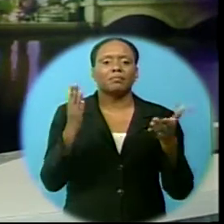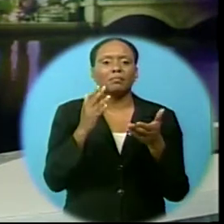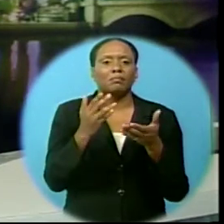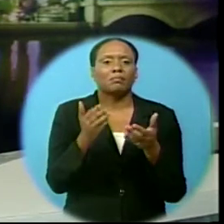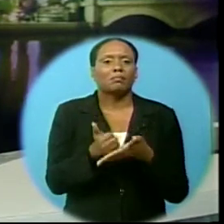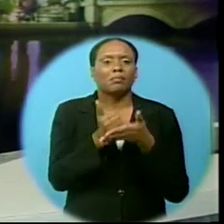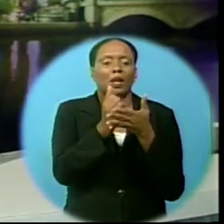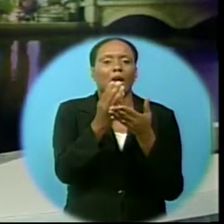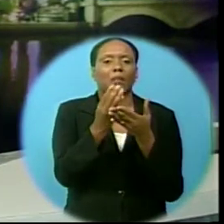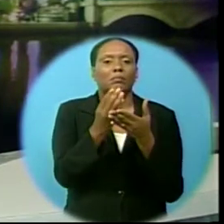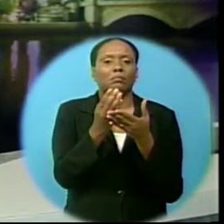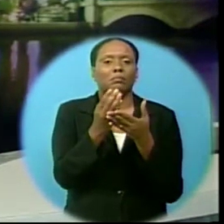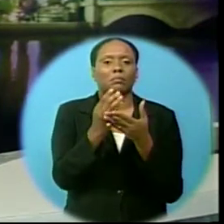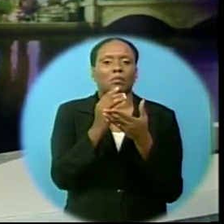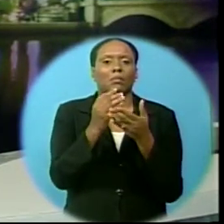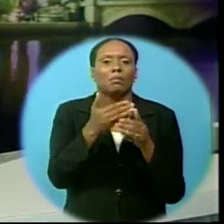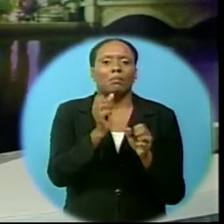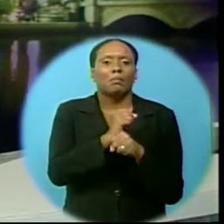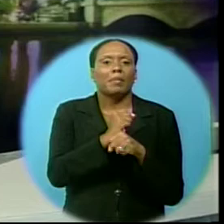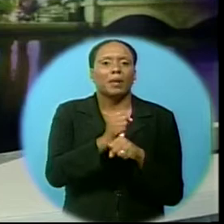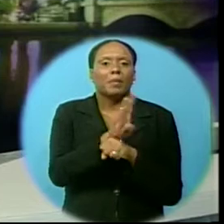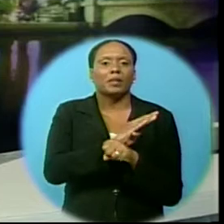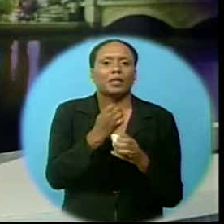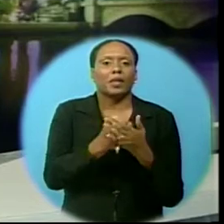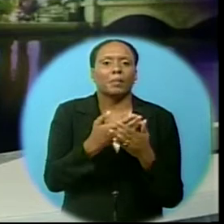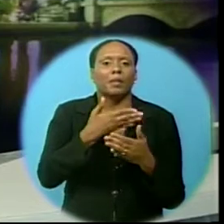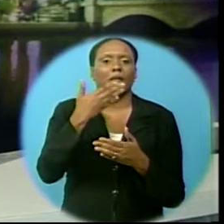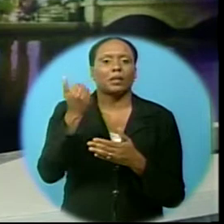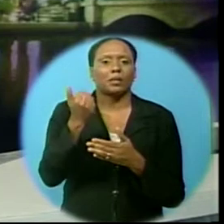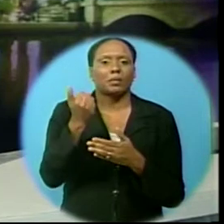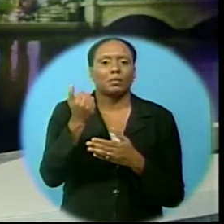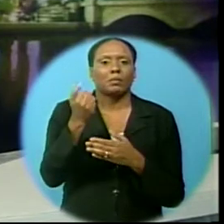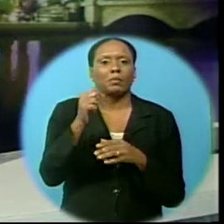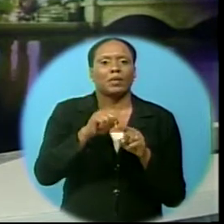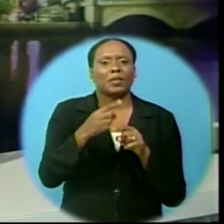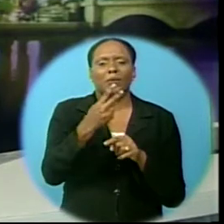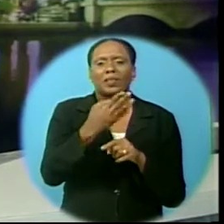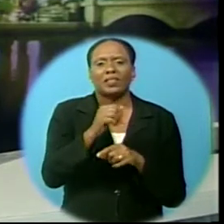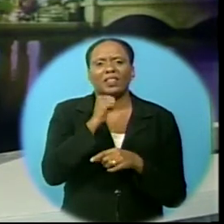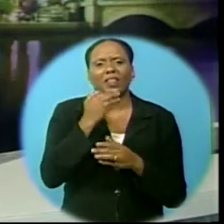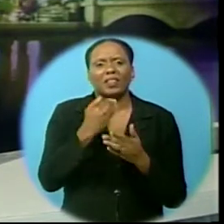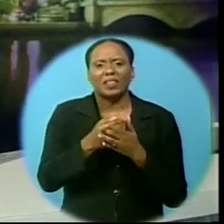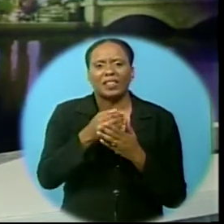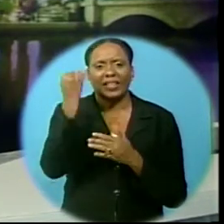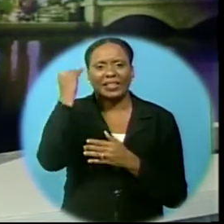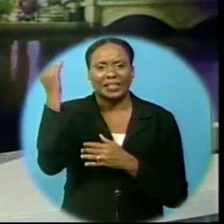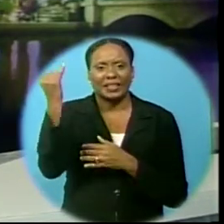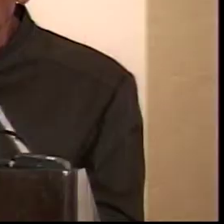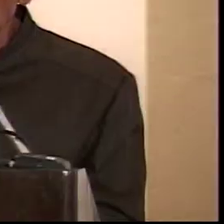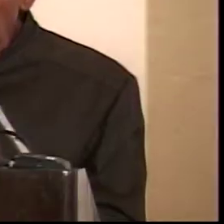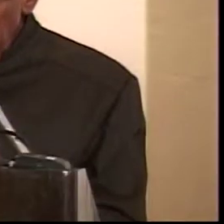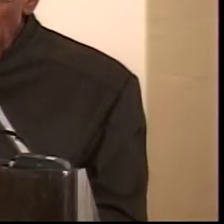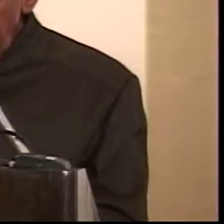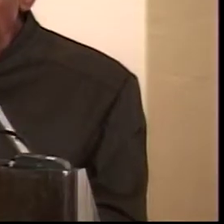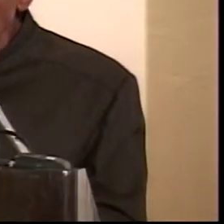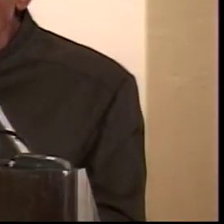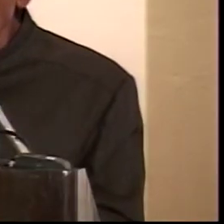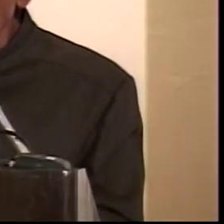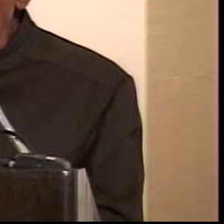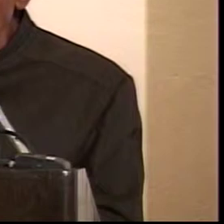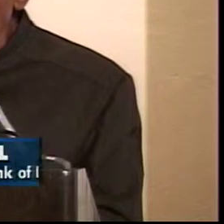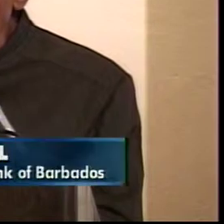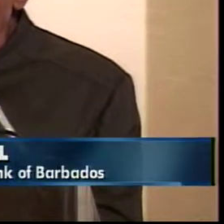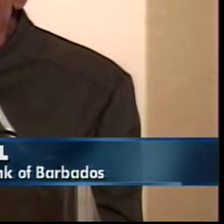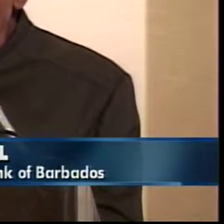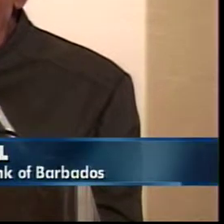made to help revitalize Barbados' economy, two things remain unfavorable options. There are only two